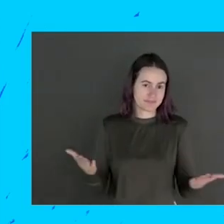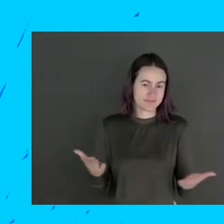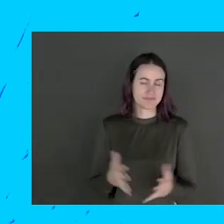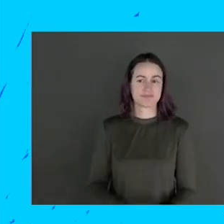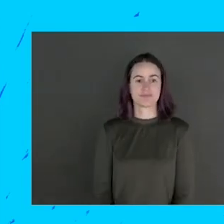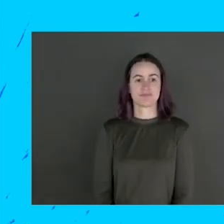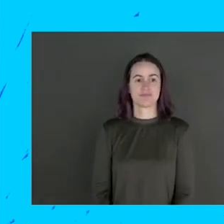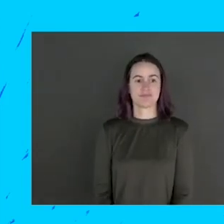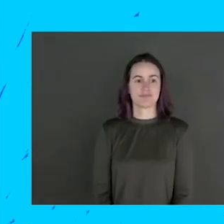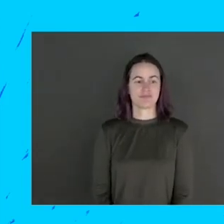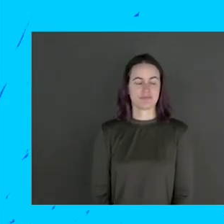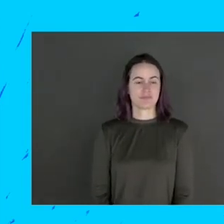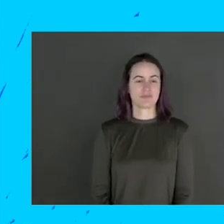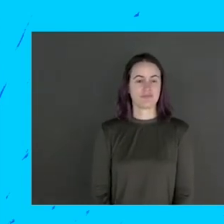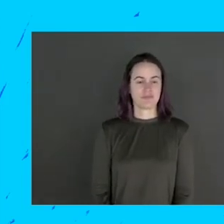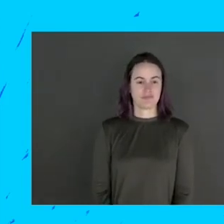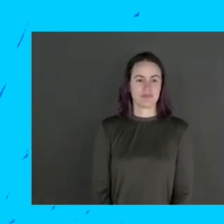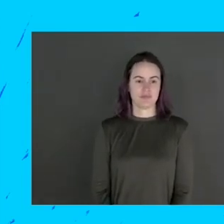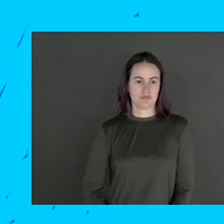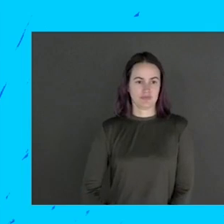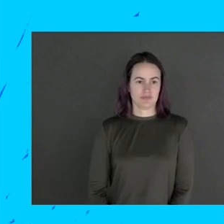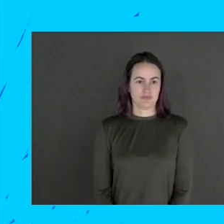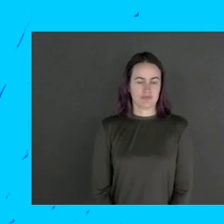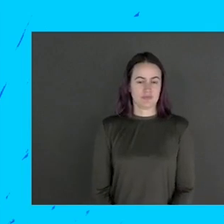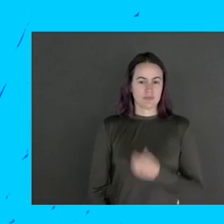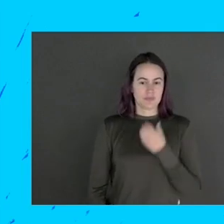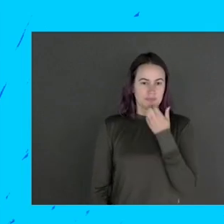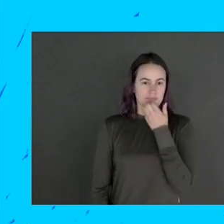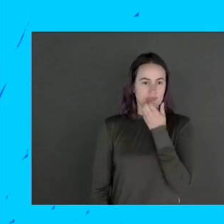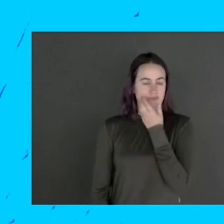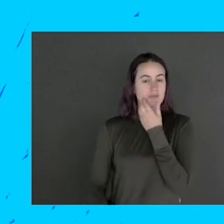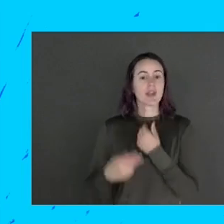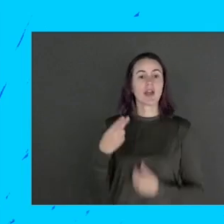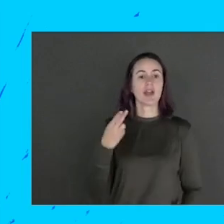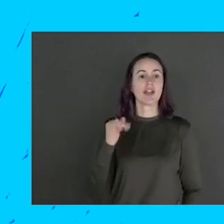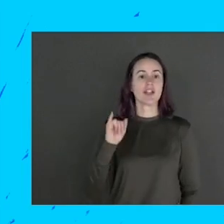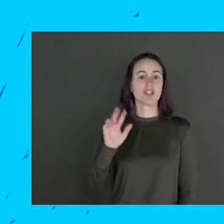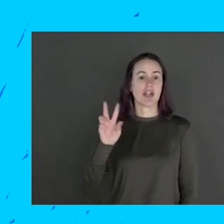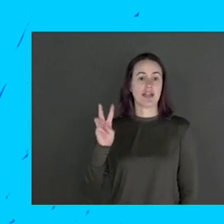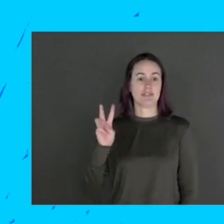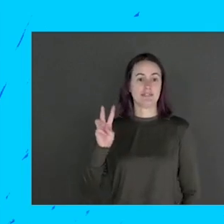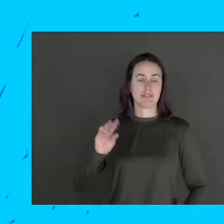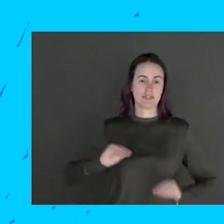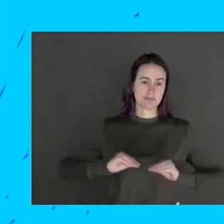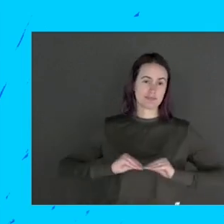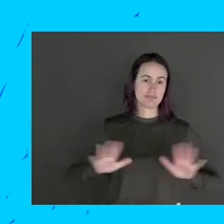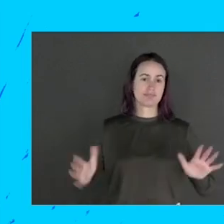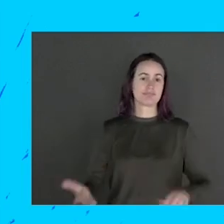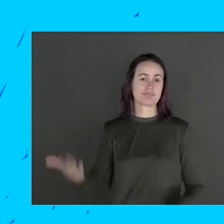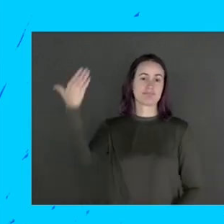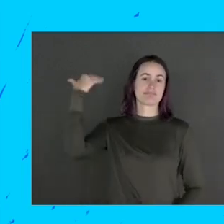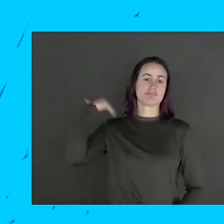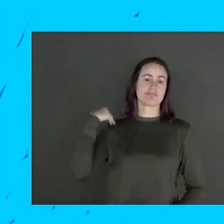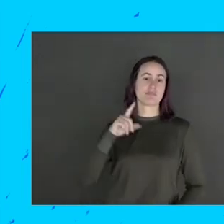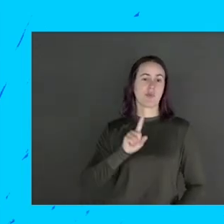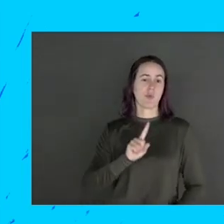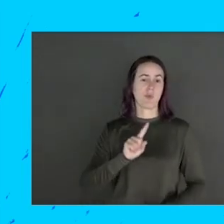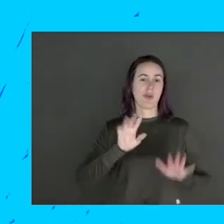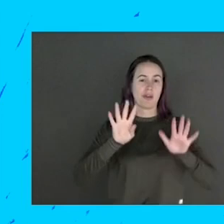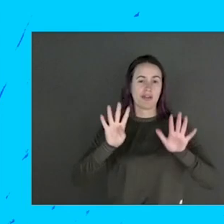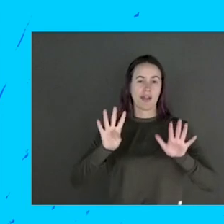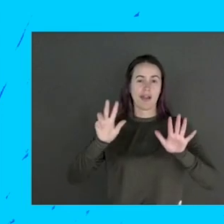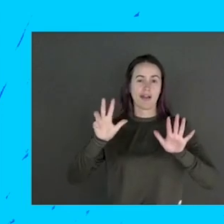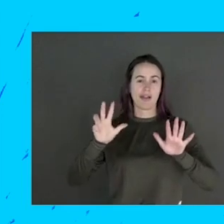community-based organizations. Since the beginning of the HIV epidemic in the 80s, there has been a